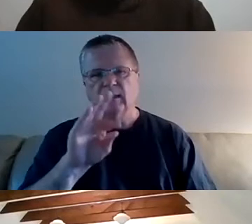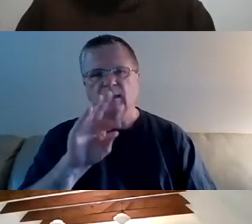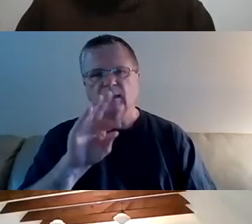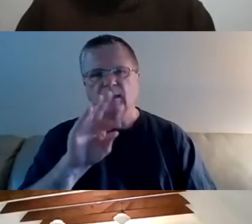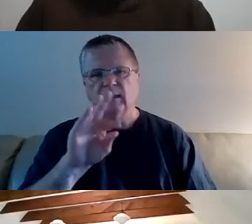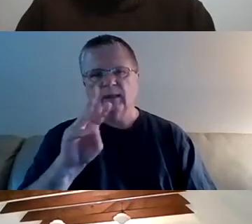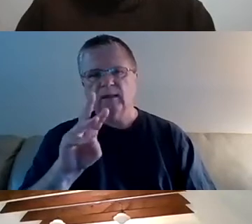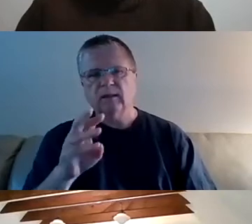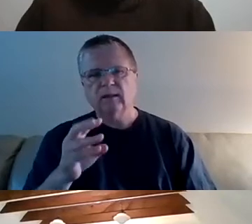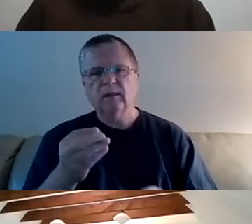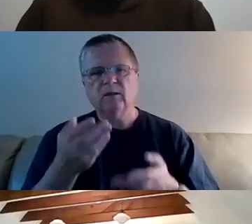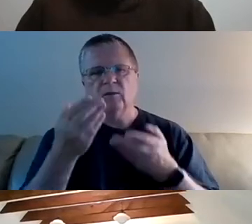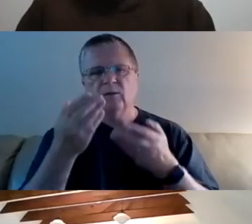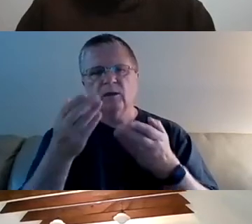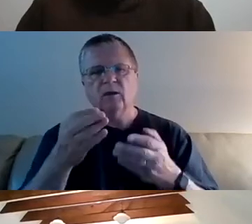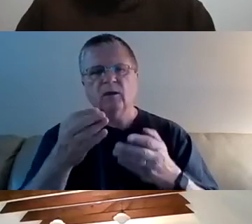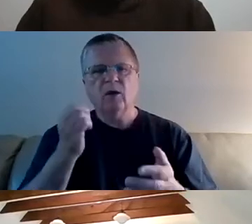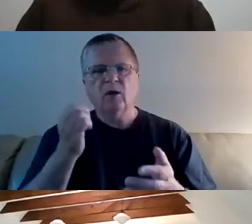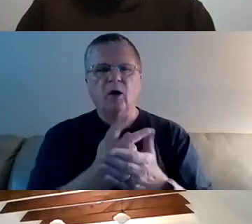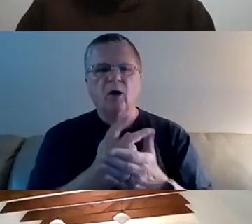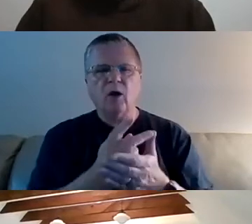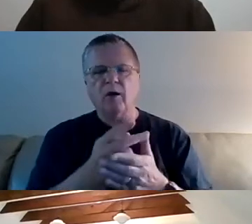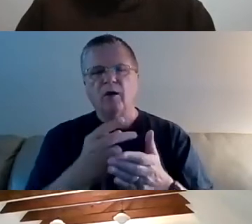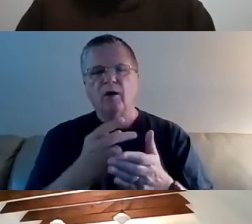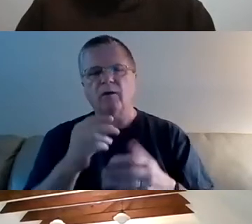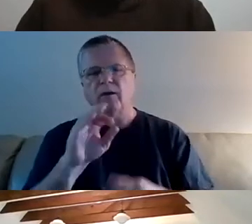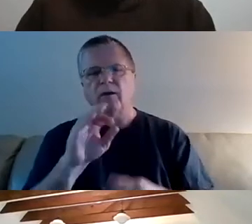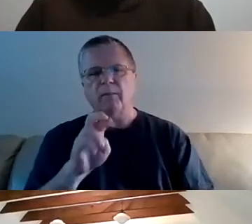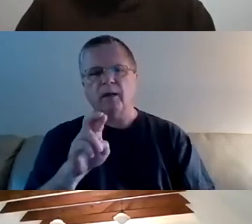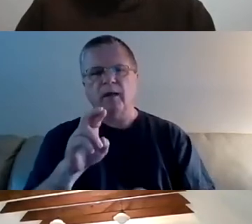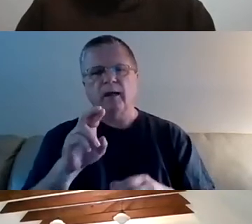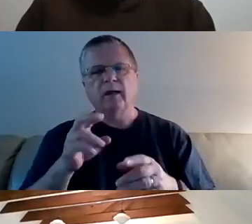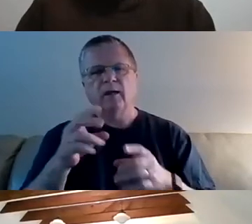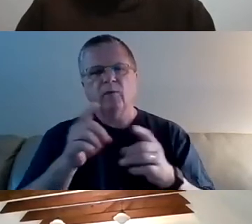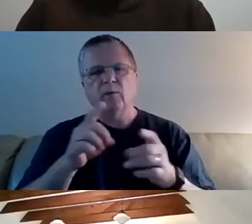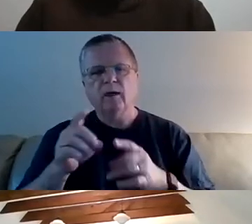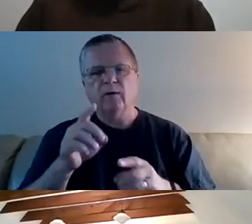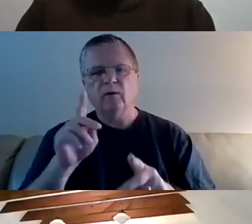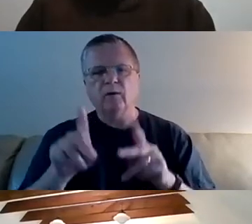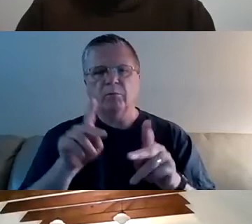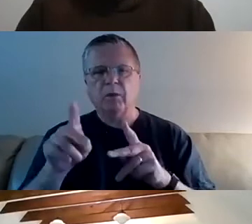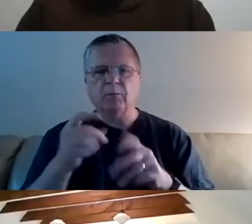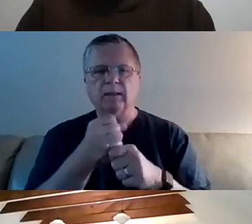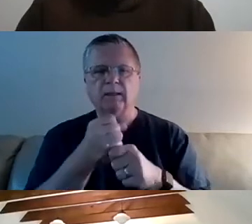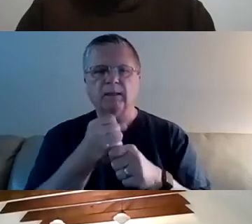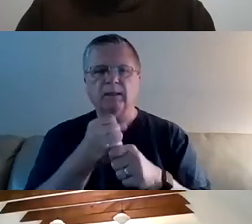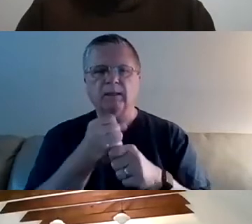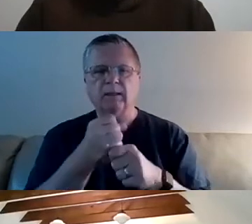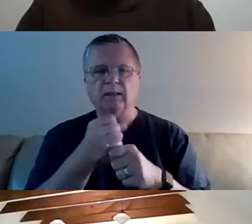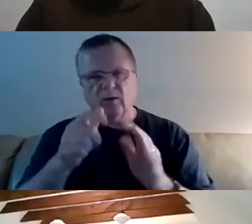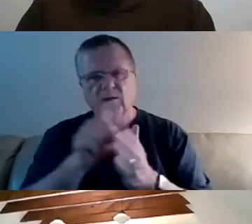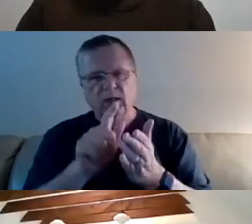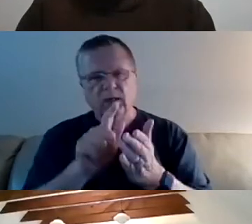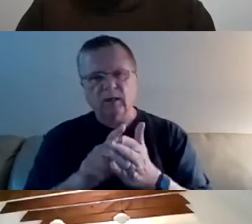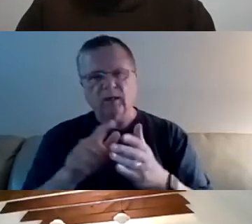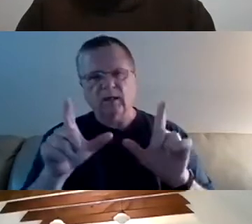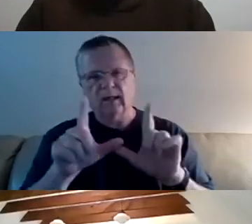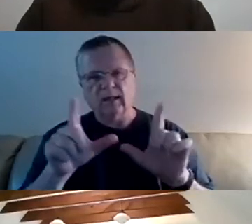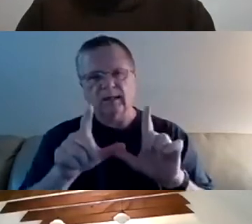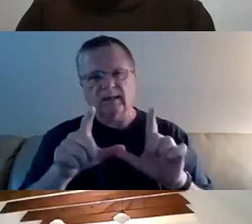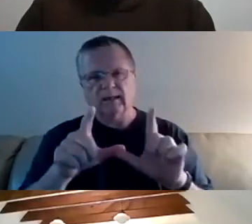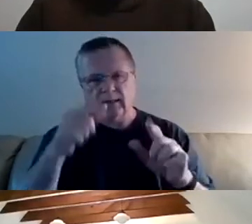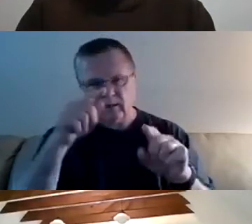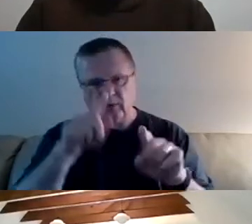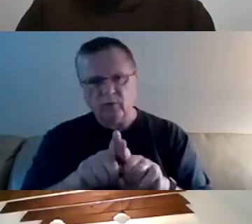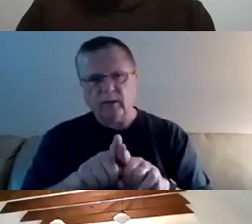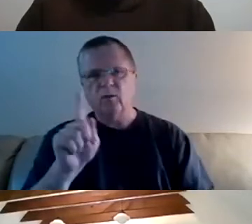mayor and director of the Department of Public Safety to enter into a license agreement between the city and Plaza at Grandview